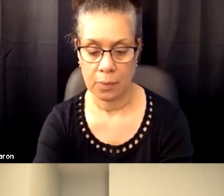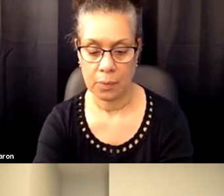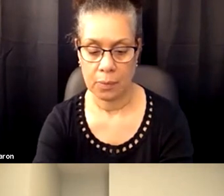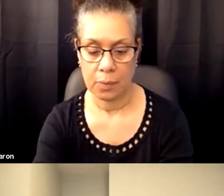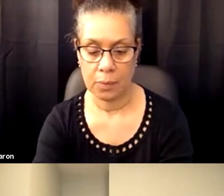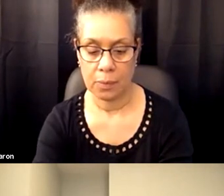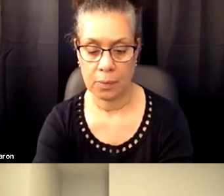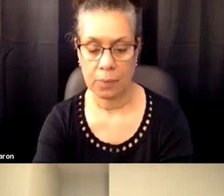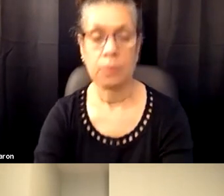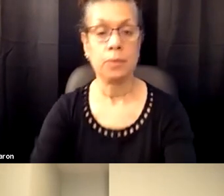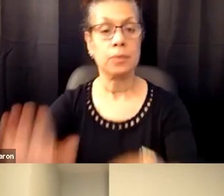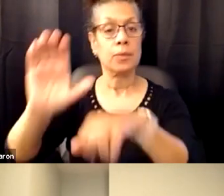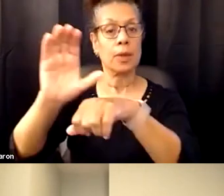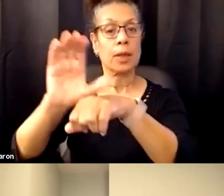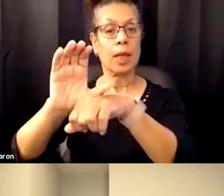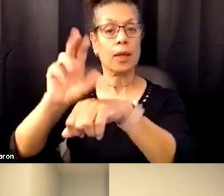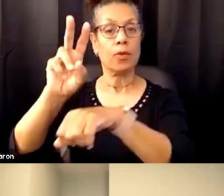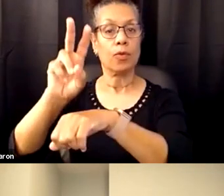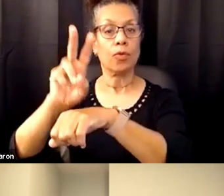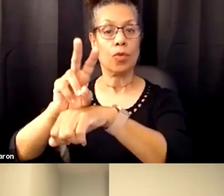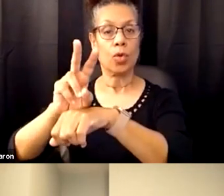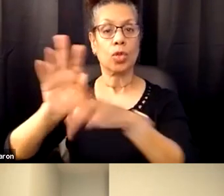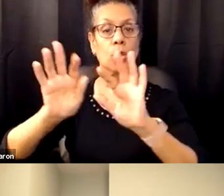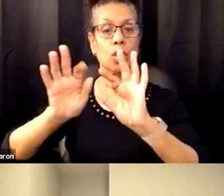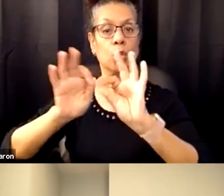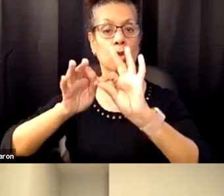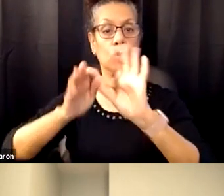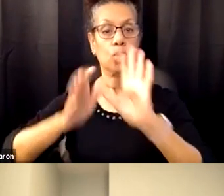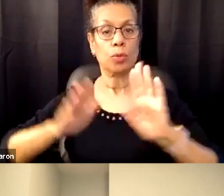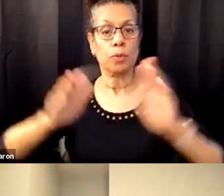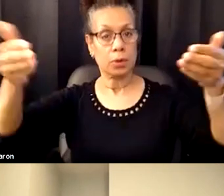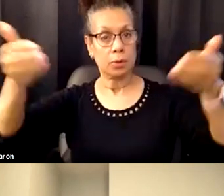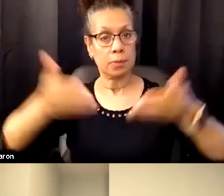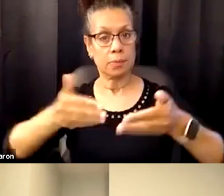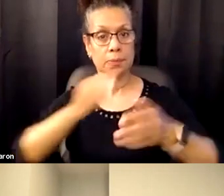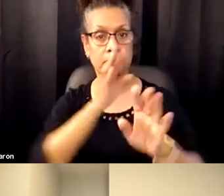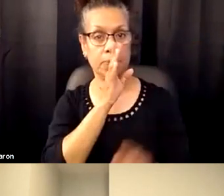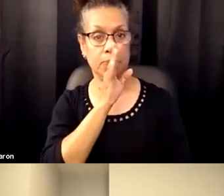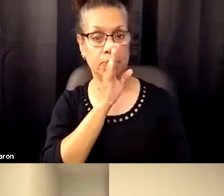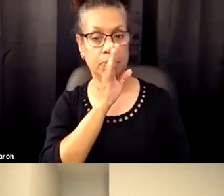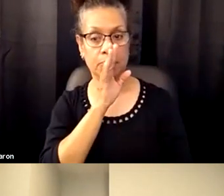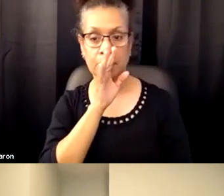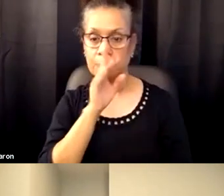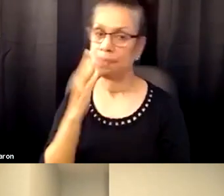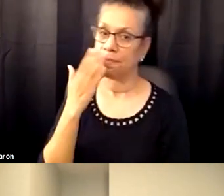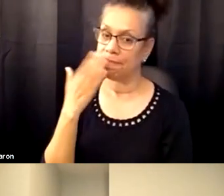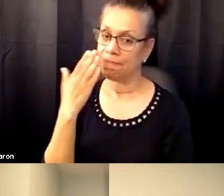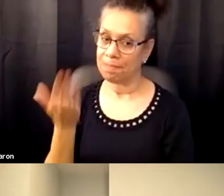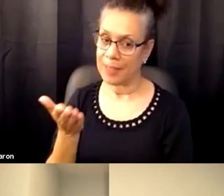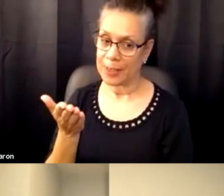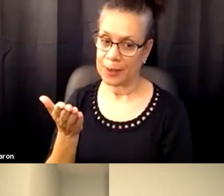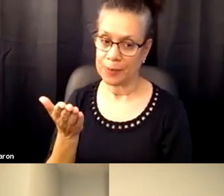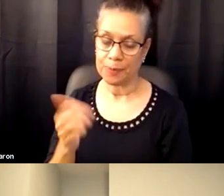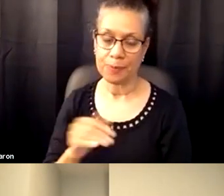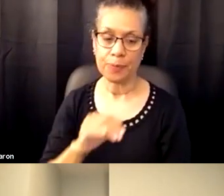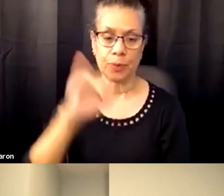interpreters please introduce yourselves and give zoom instructions thank you madam chair good evening everyone my name is